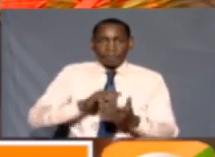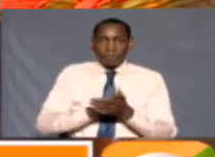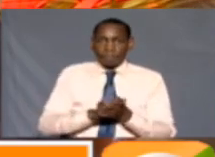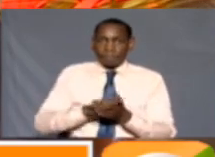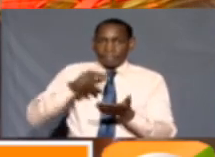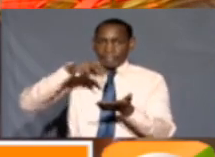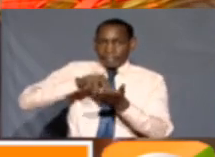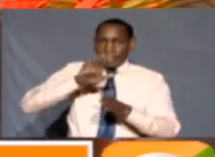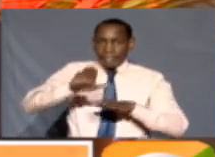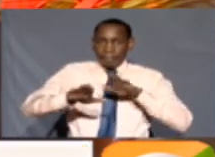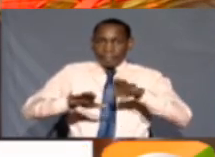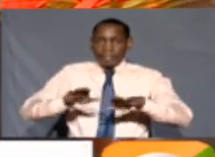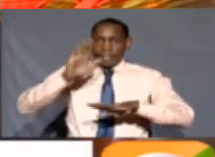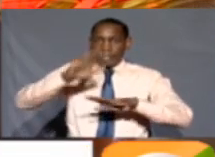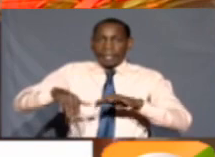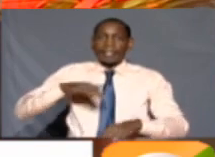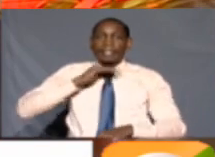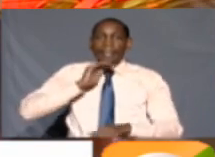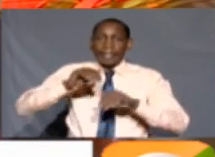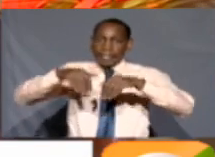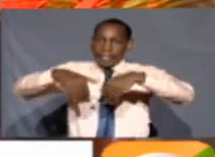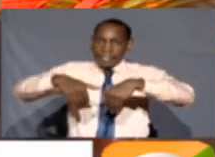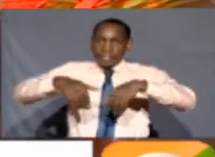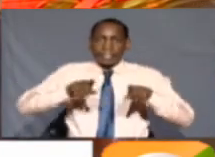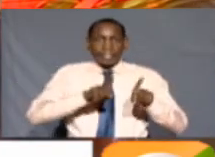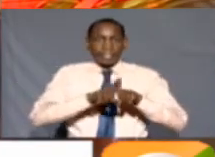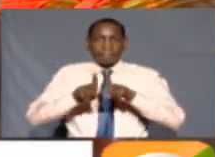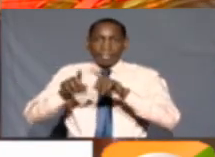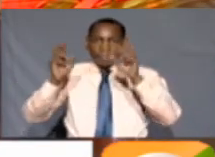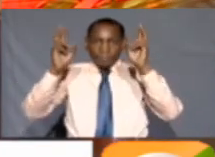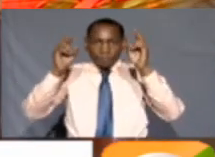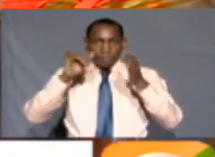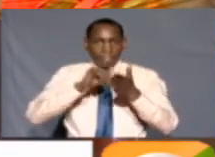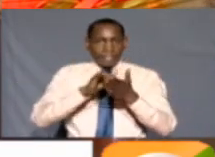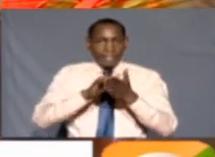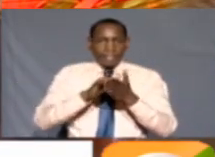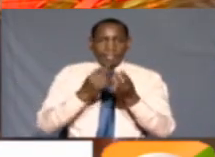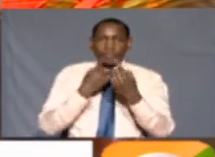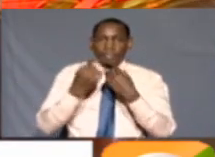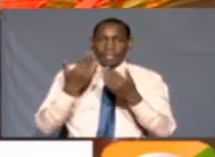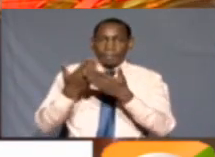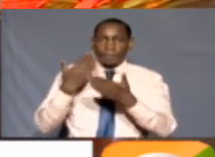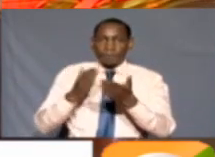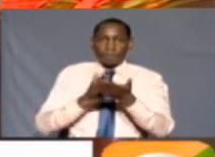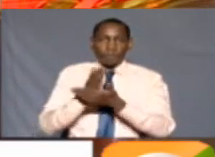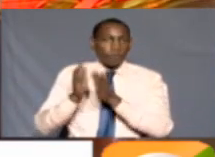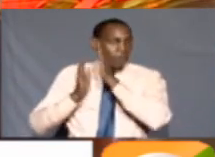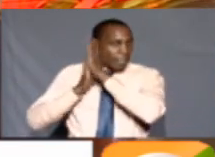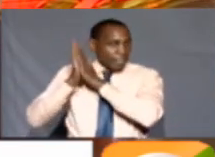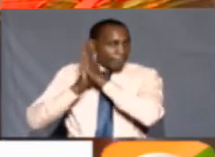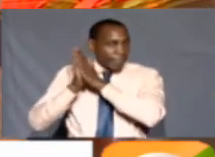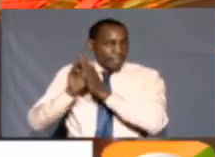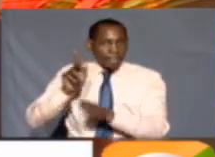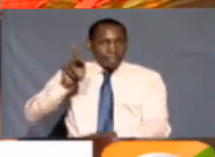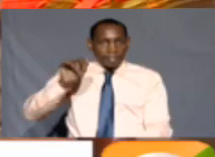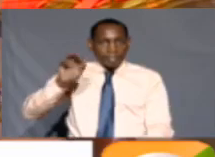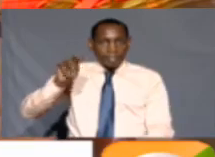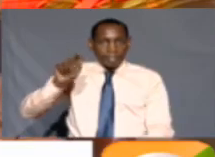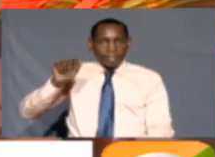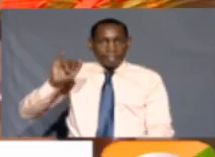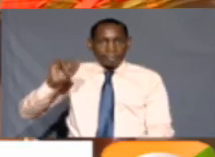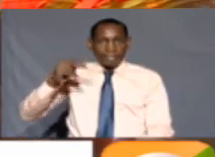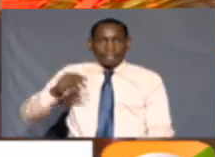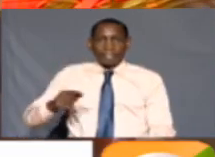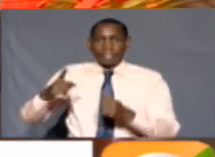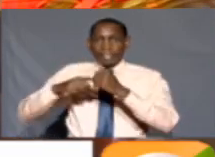your feet than to die on your knees, which actually is a quote that was spoken once by Dedan Kimathi 60, 70 years